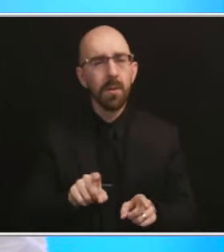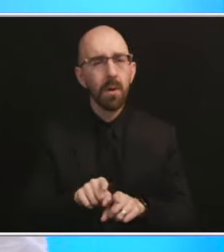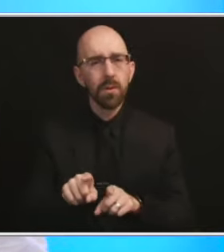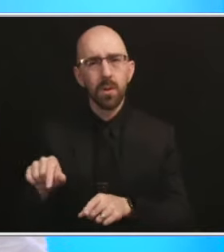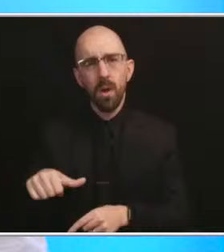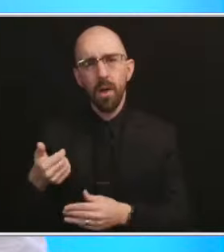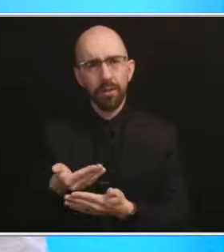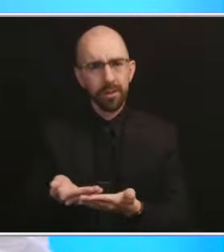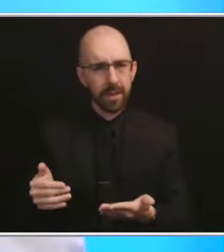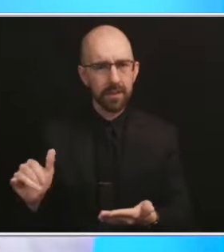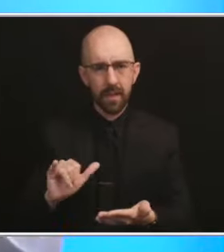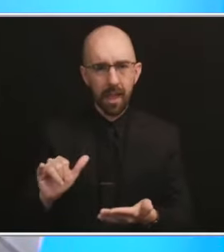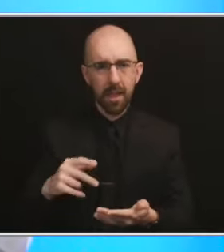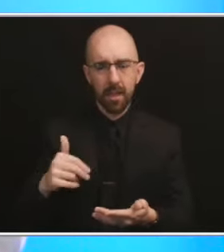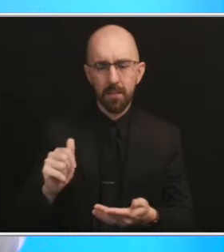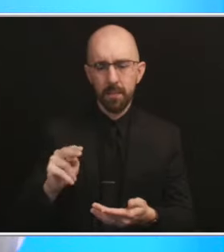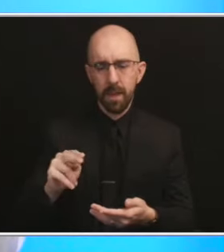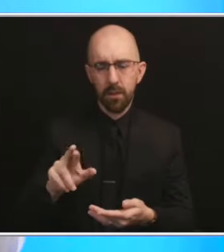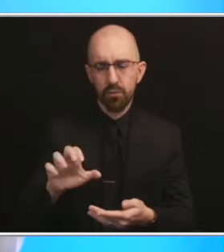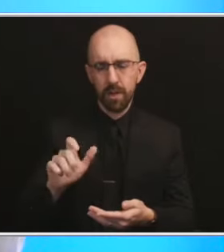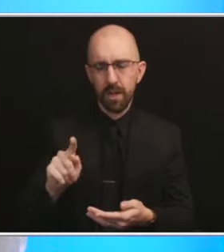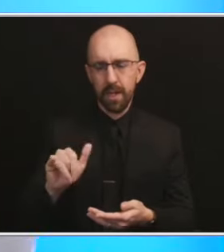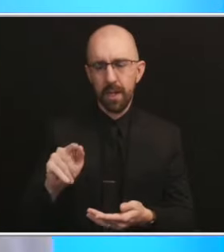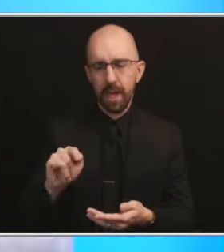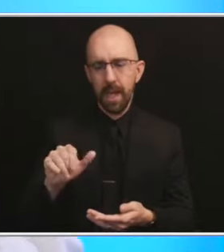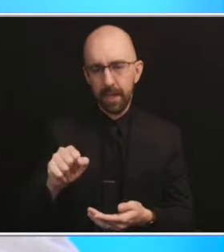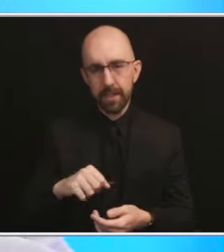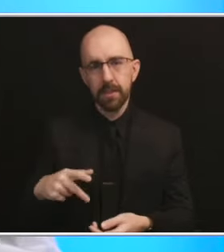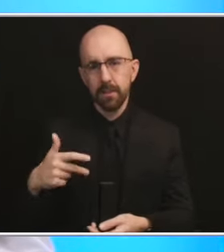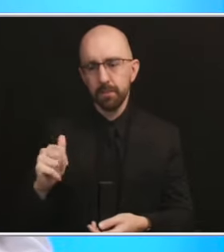as pancreatitis and pancreatic disease,